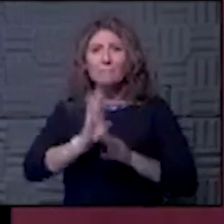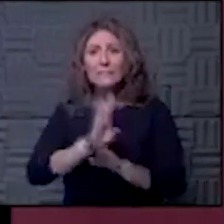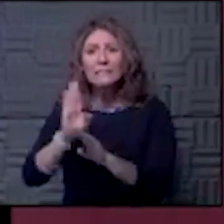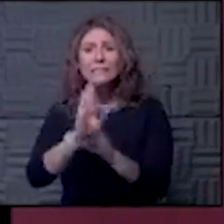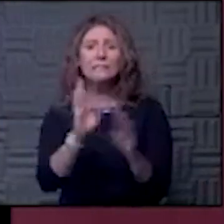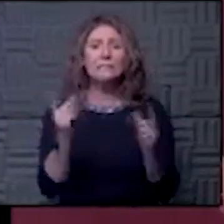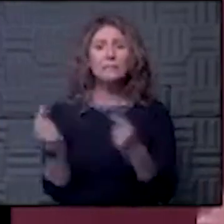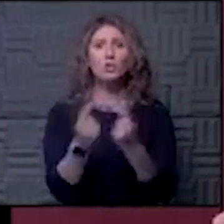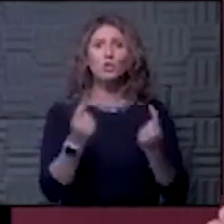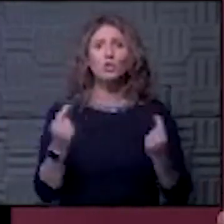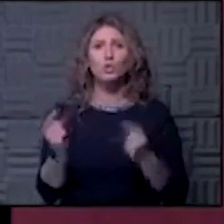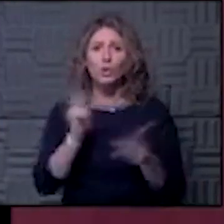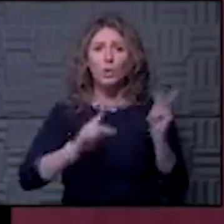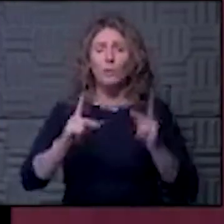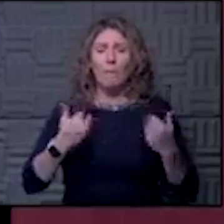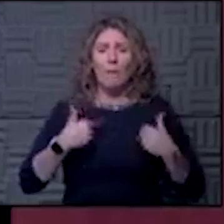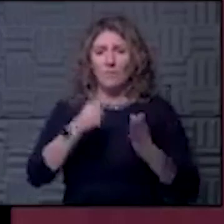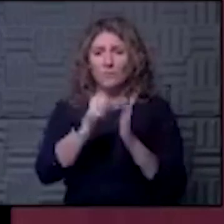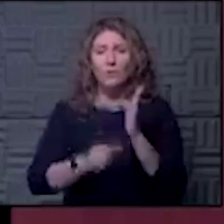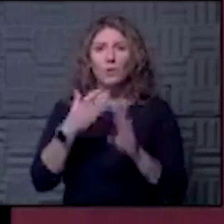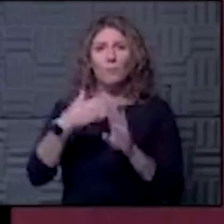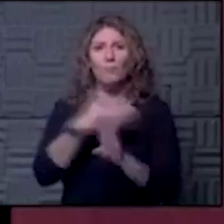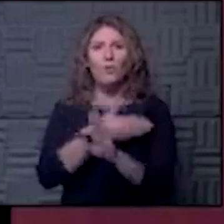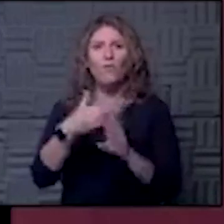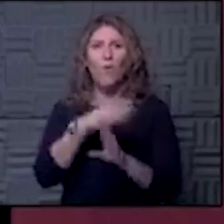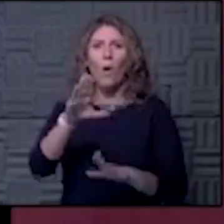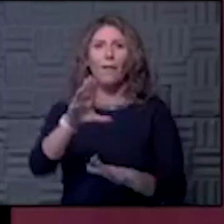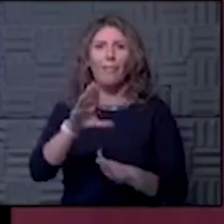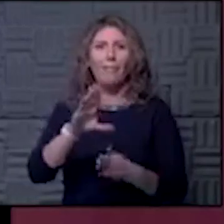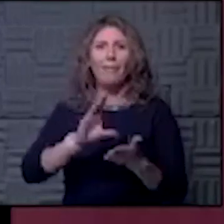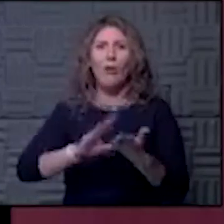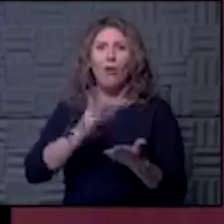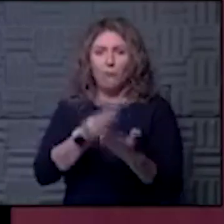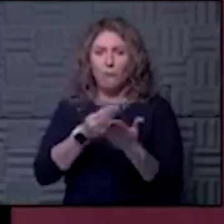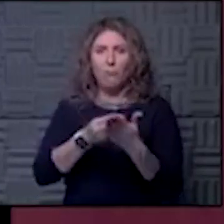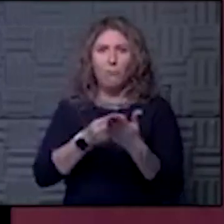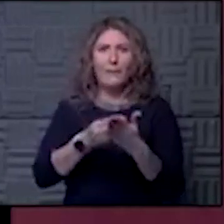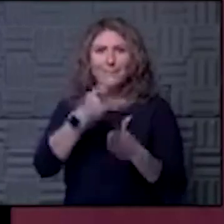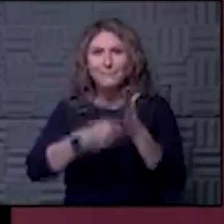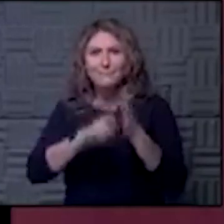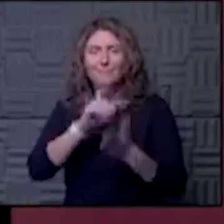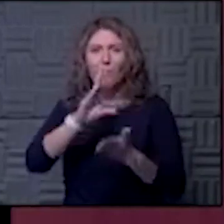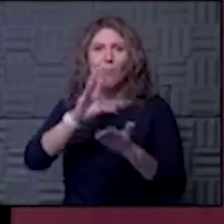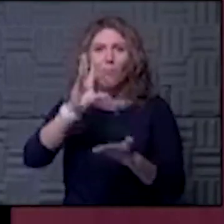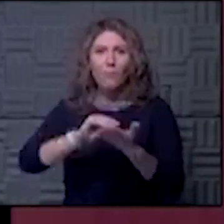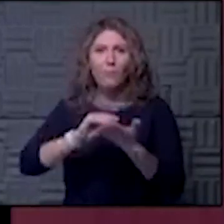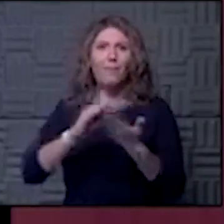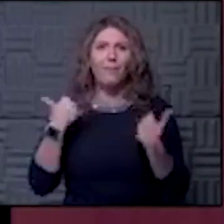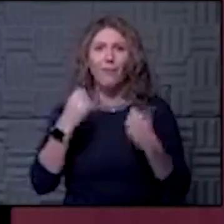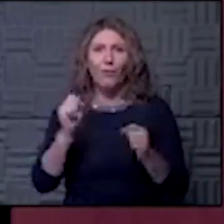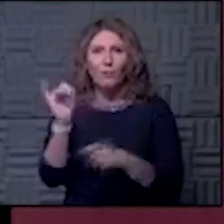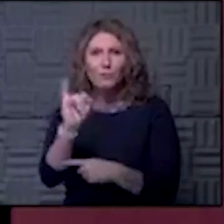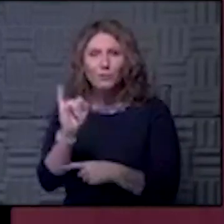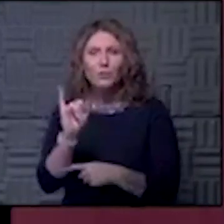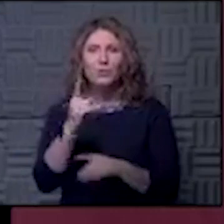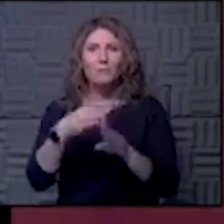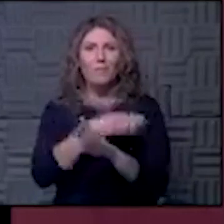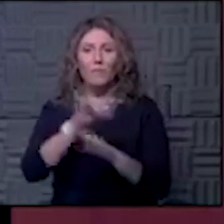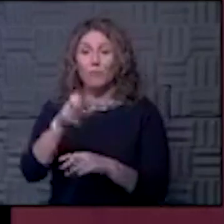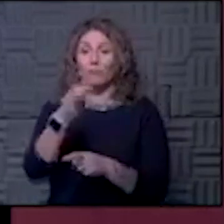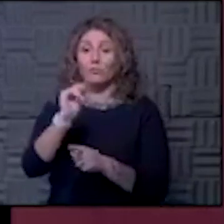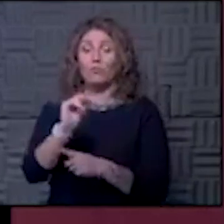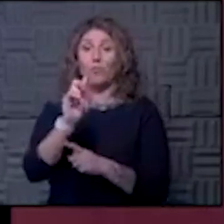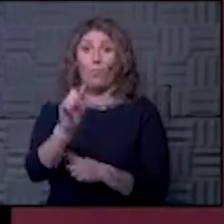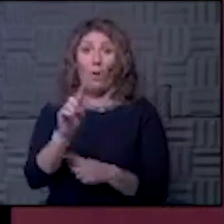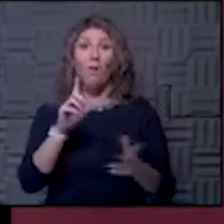of the year as people try and get procedures and things done before their deductible has to restart again come January 1. And I think those things always make this a